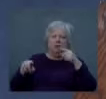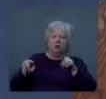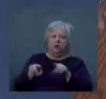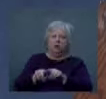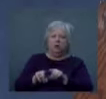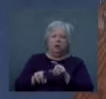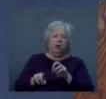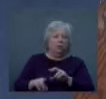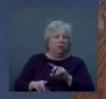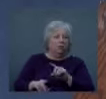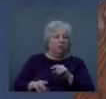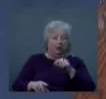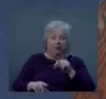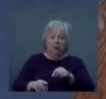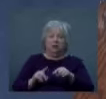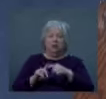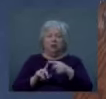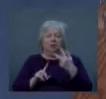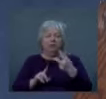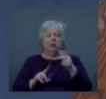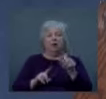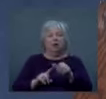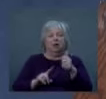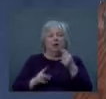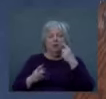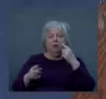or at least this one and 3 others.